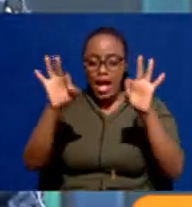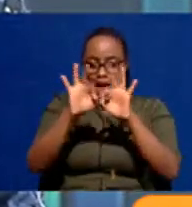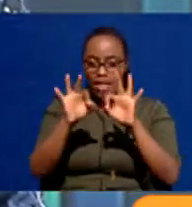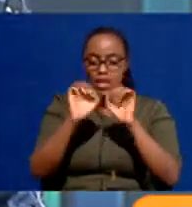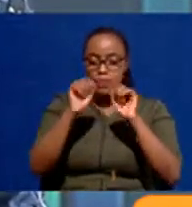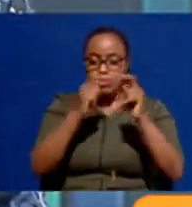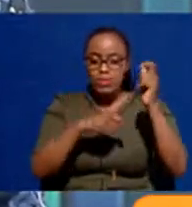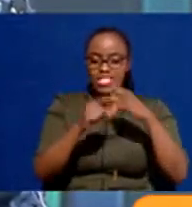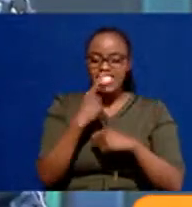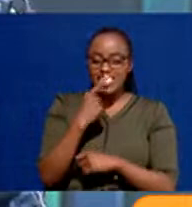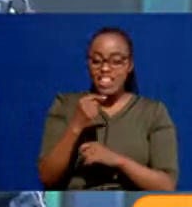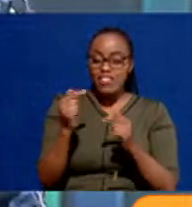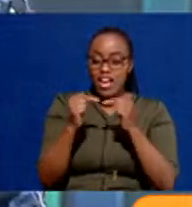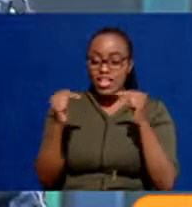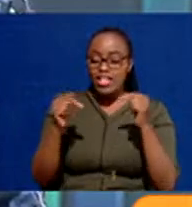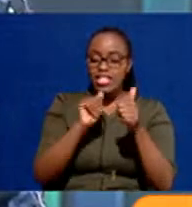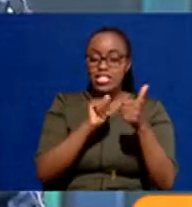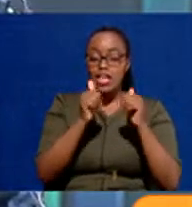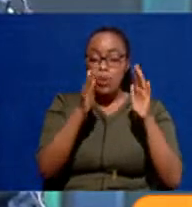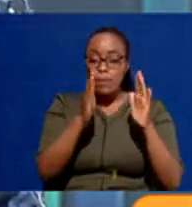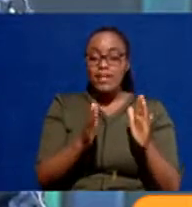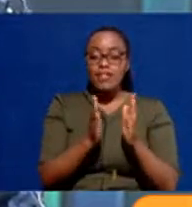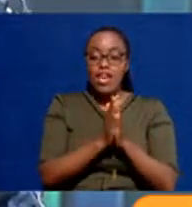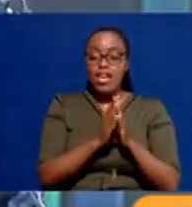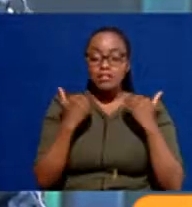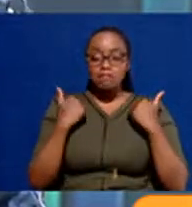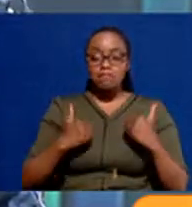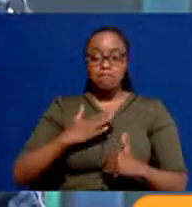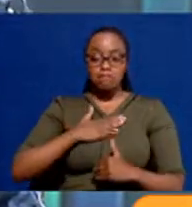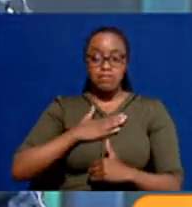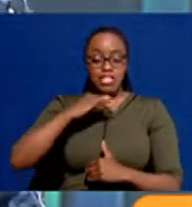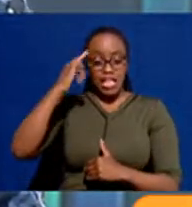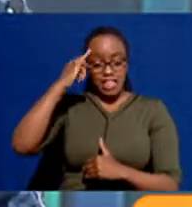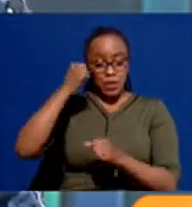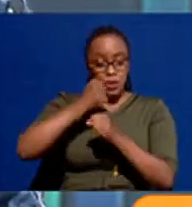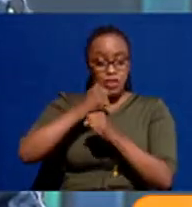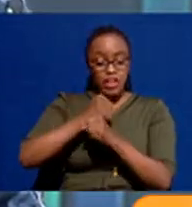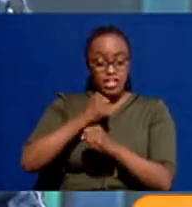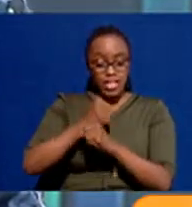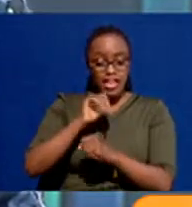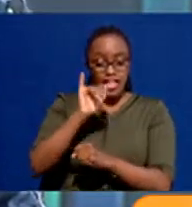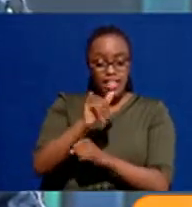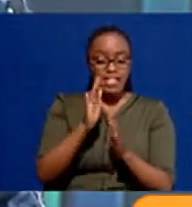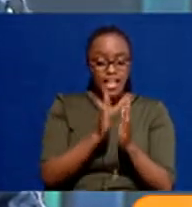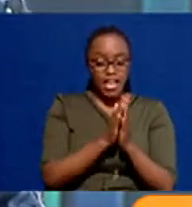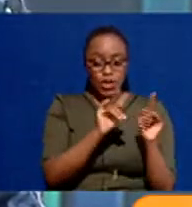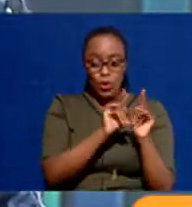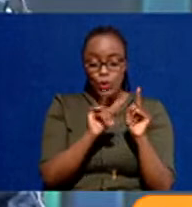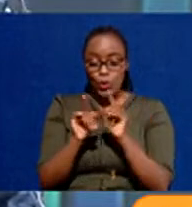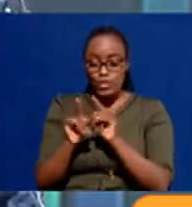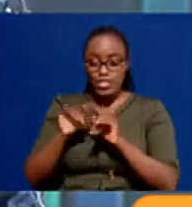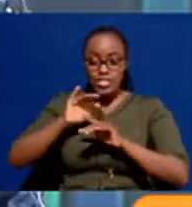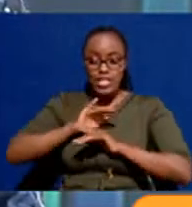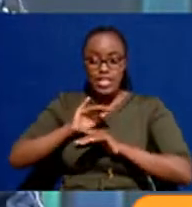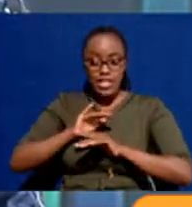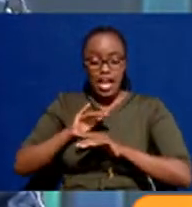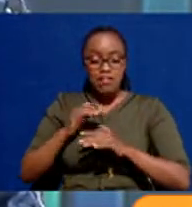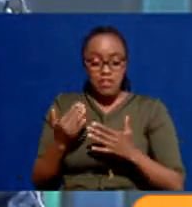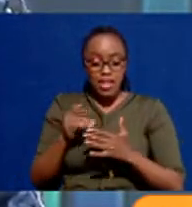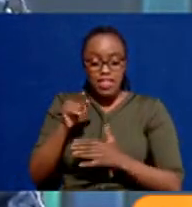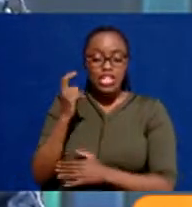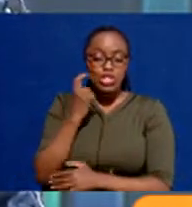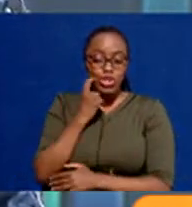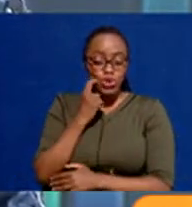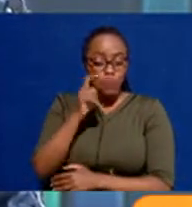your rice versus their competitor. And for me, I think we have done the math and it's adequate enough for that